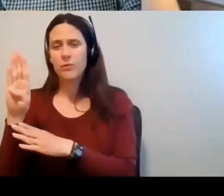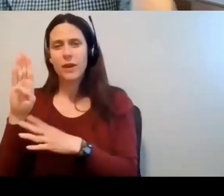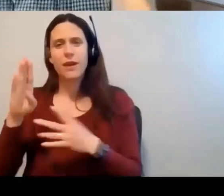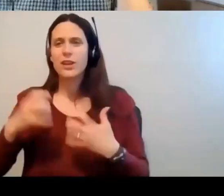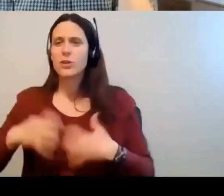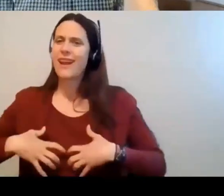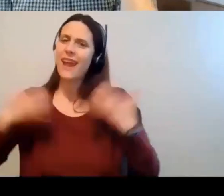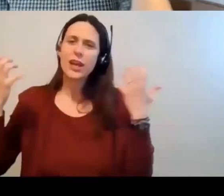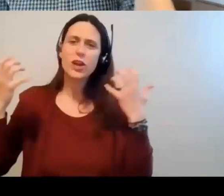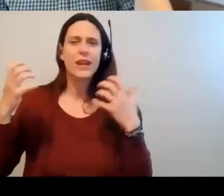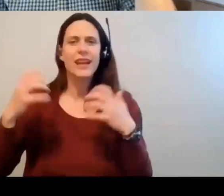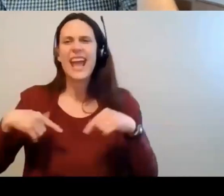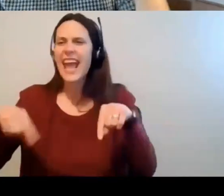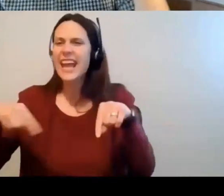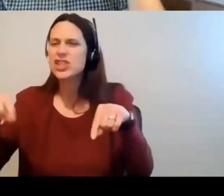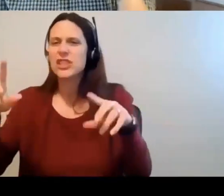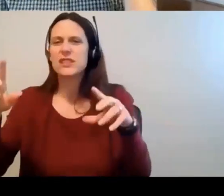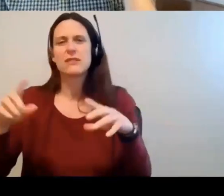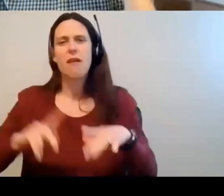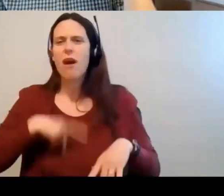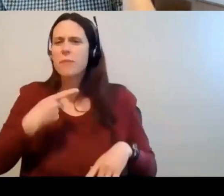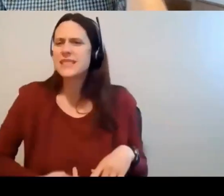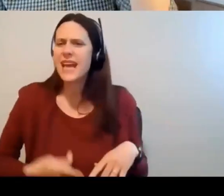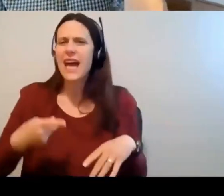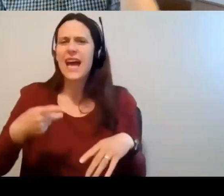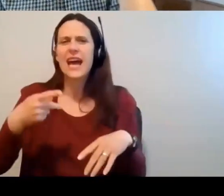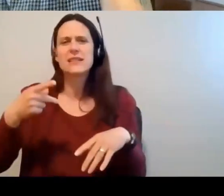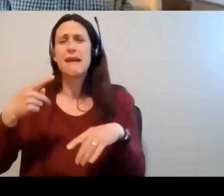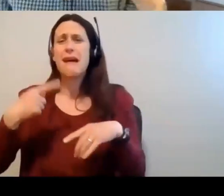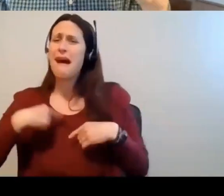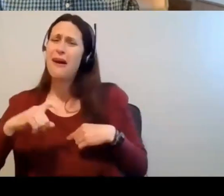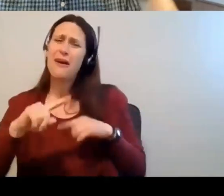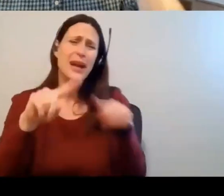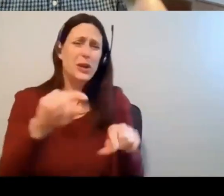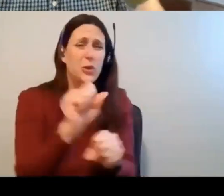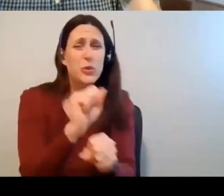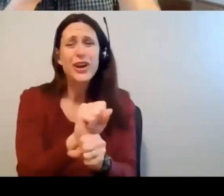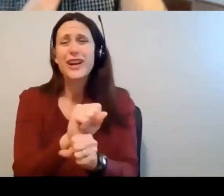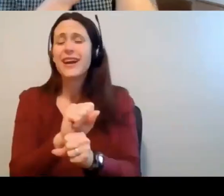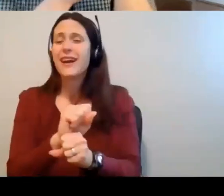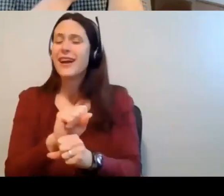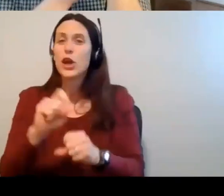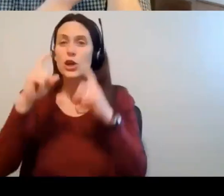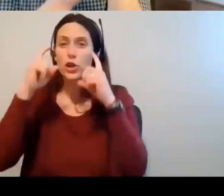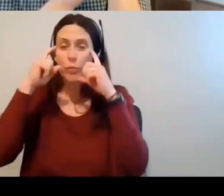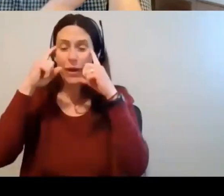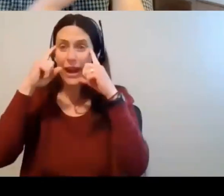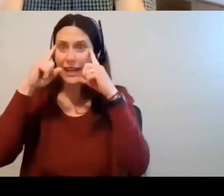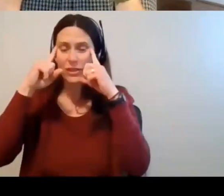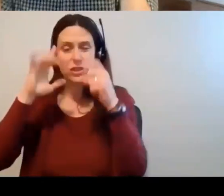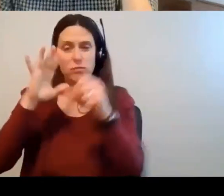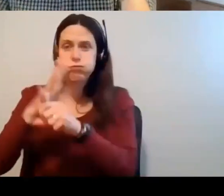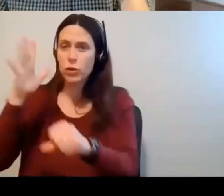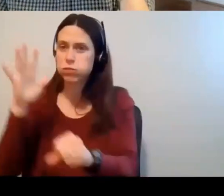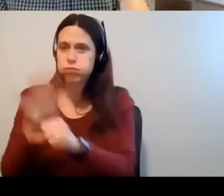anxious. I'm really upset. They're making me go to work, right? So this is when young people respond to